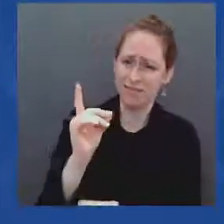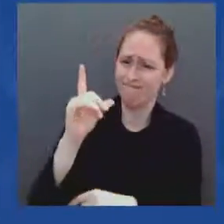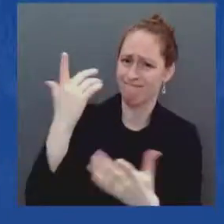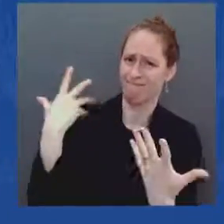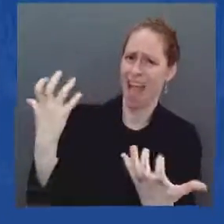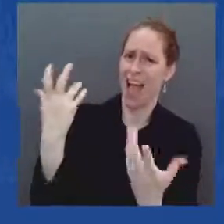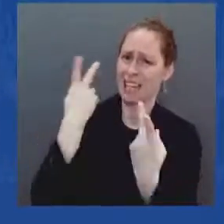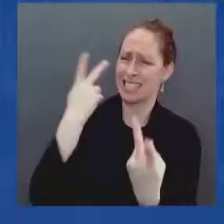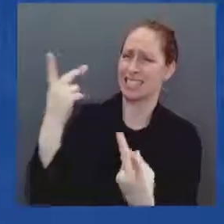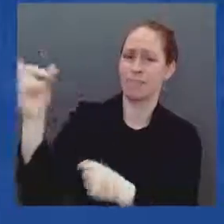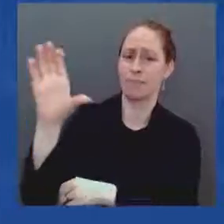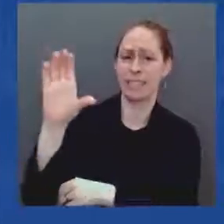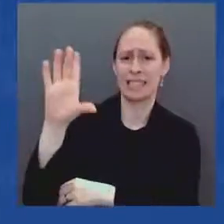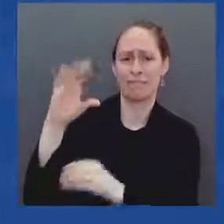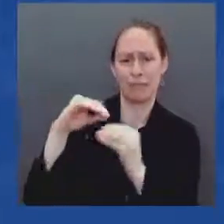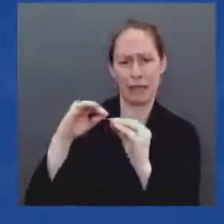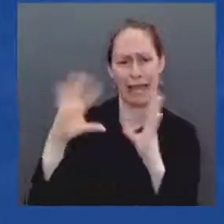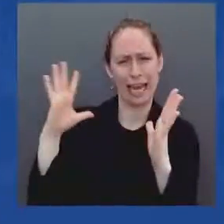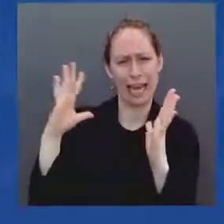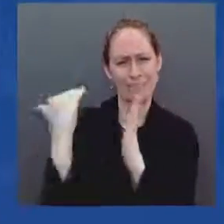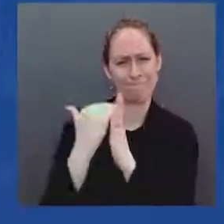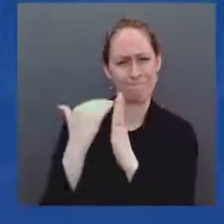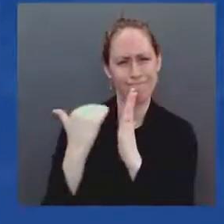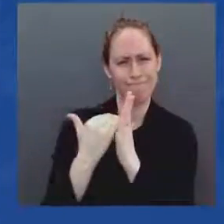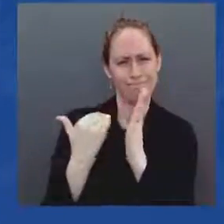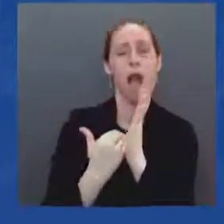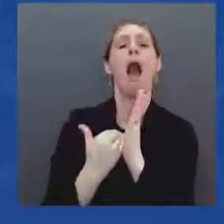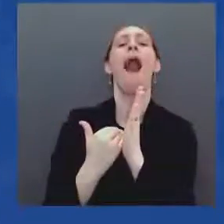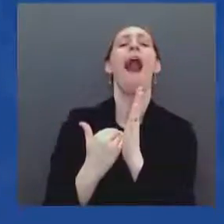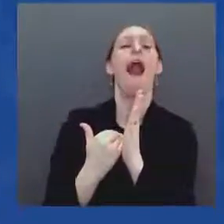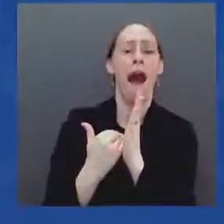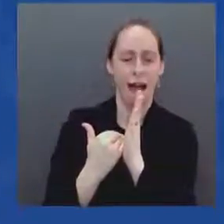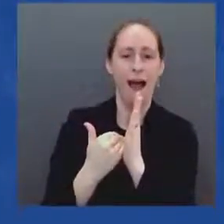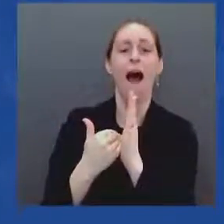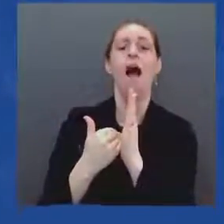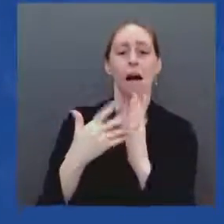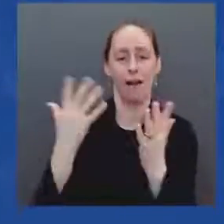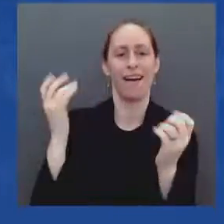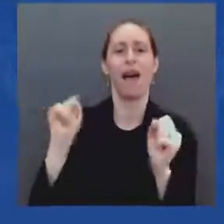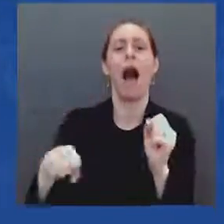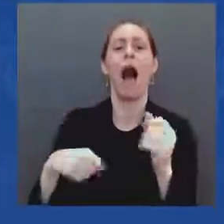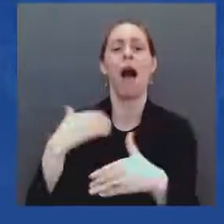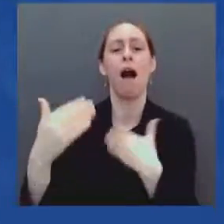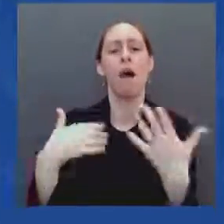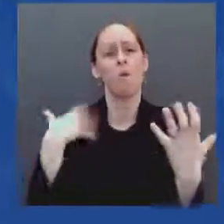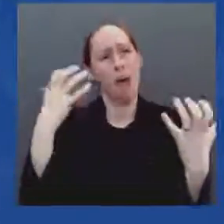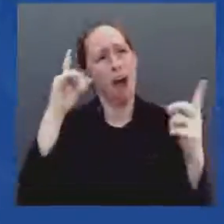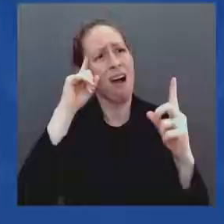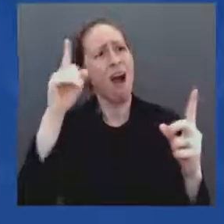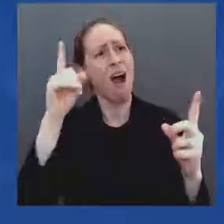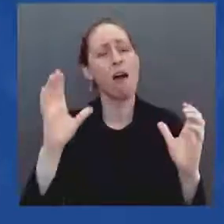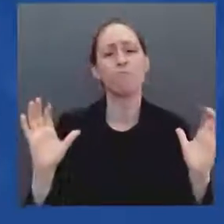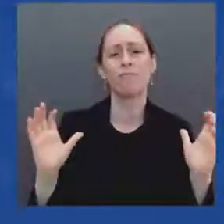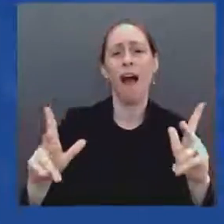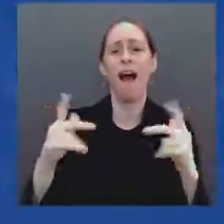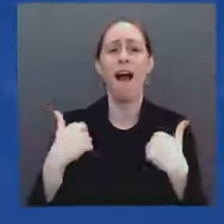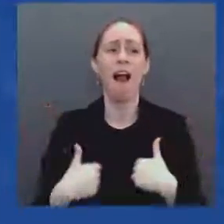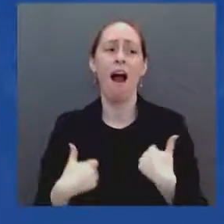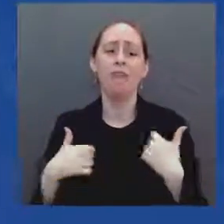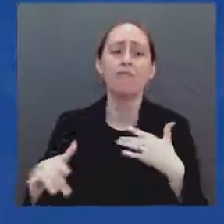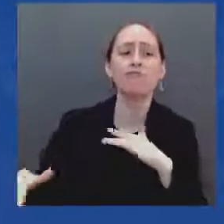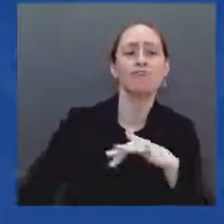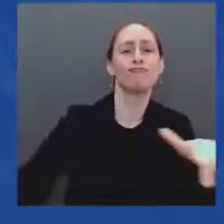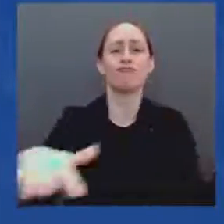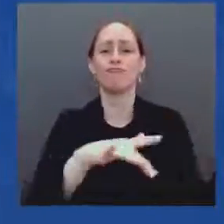more normal. And then finally, I had the opportunity to serve in the Bush administration